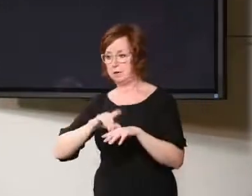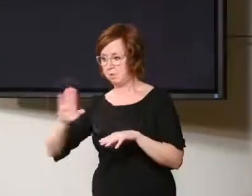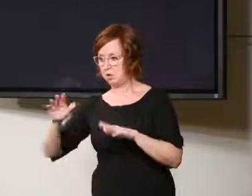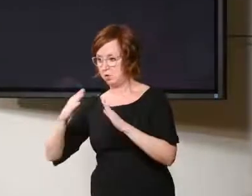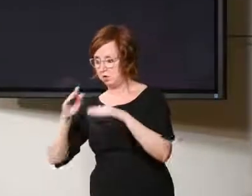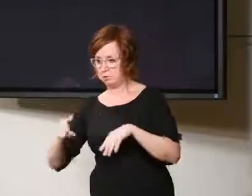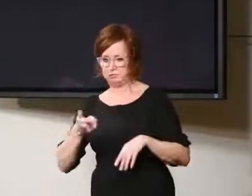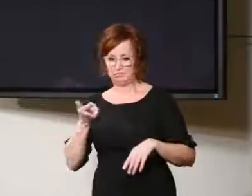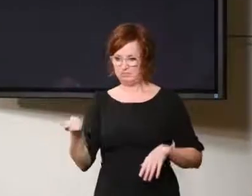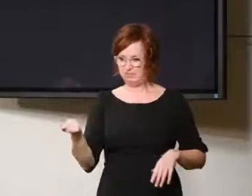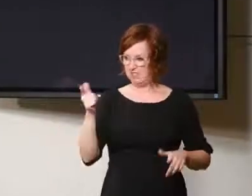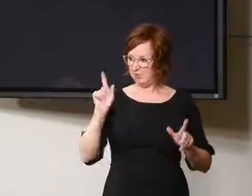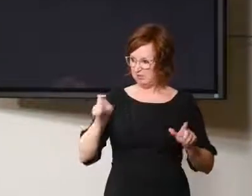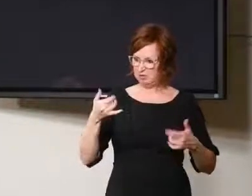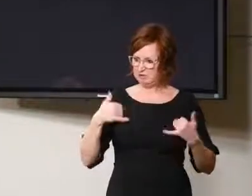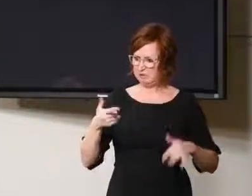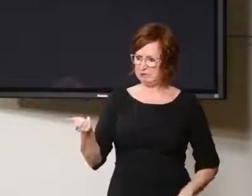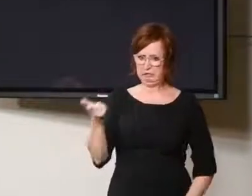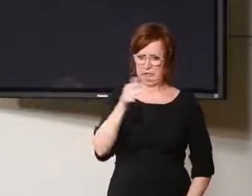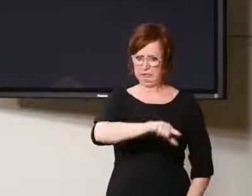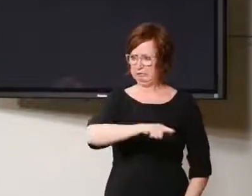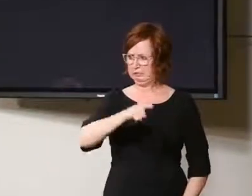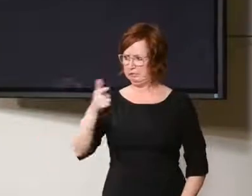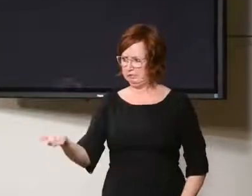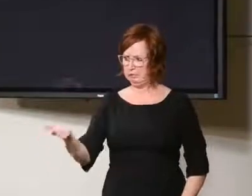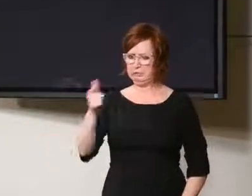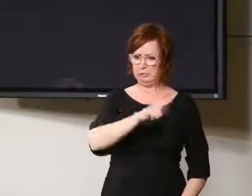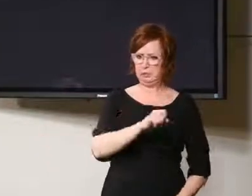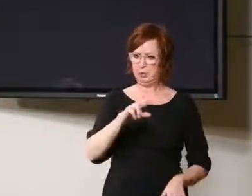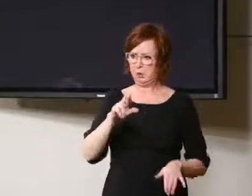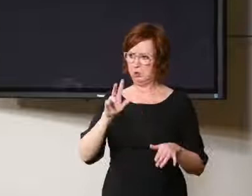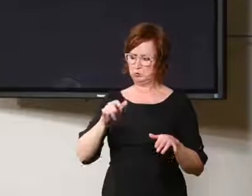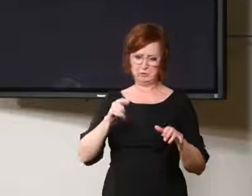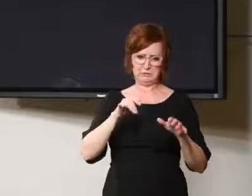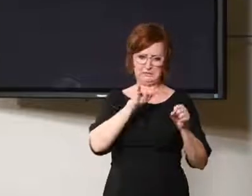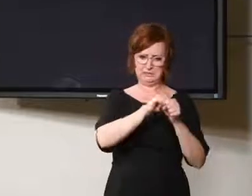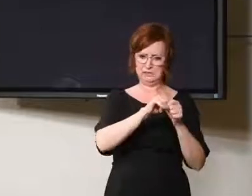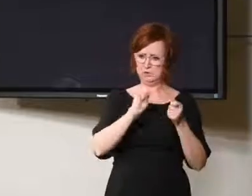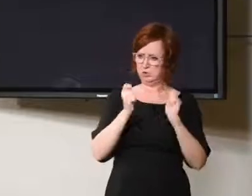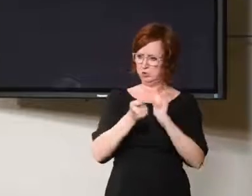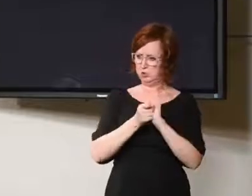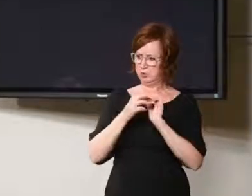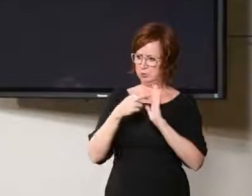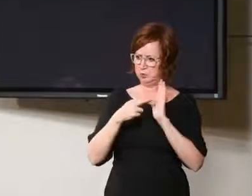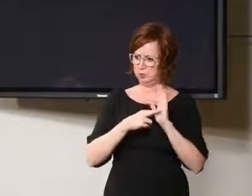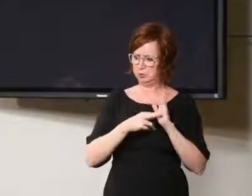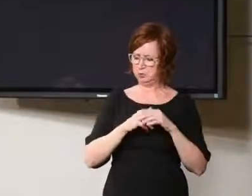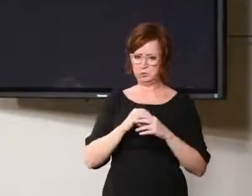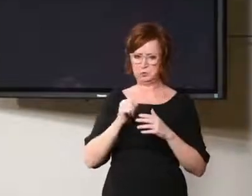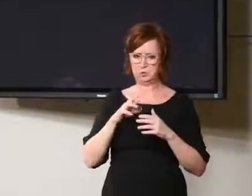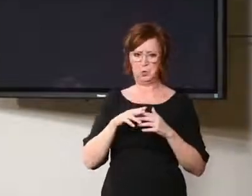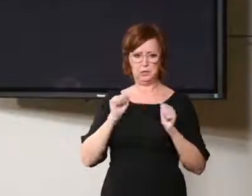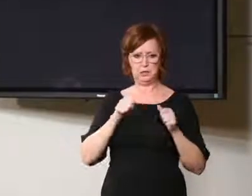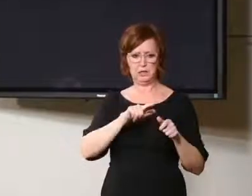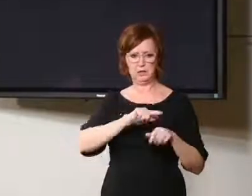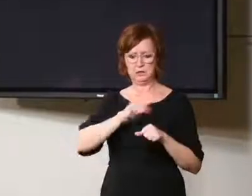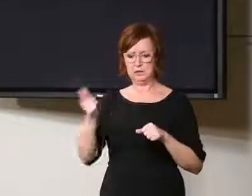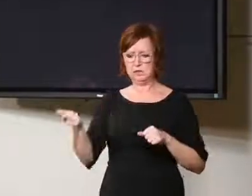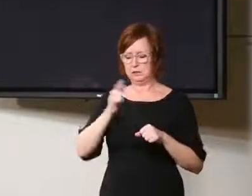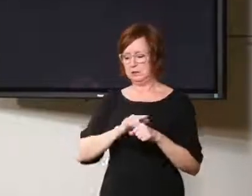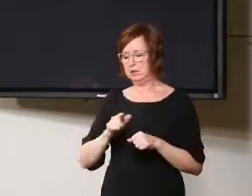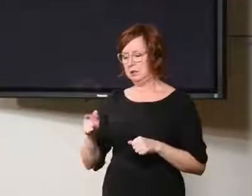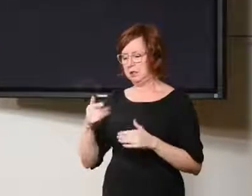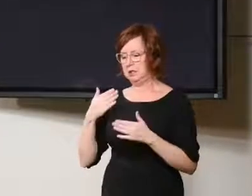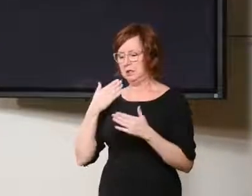place? Or should the child be moving from one parent's home to the other like they probably normally would? Yeah, so that's an